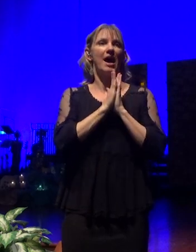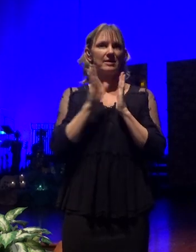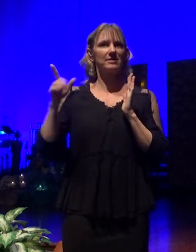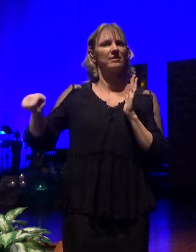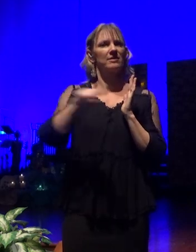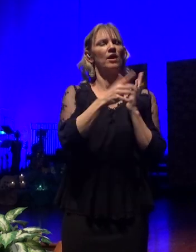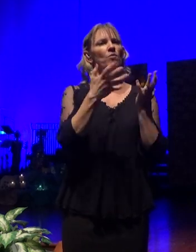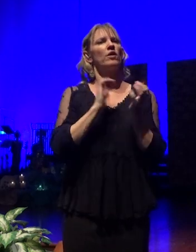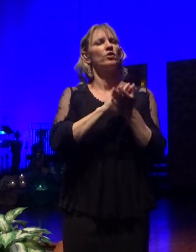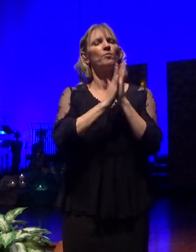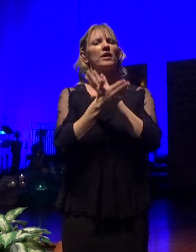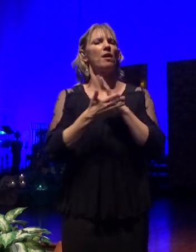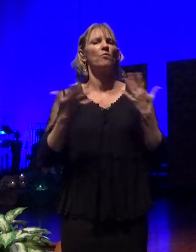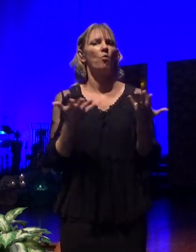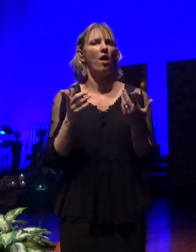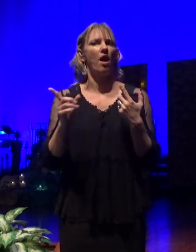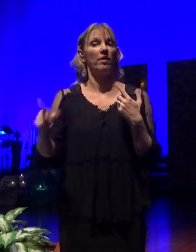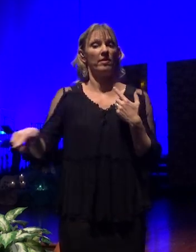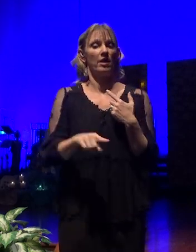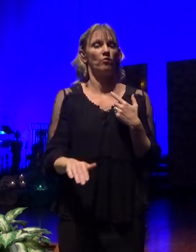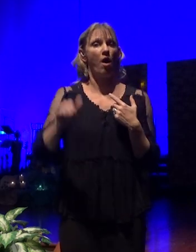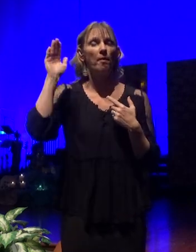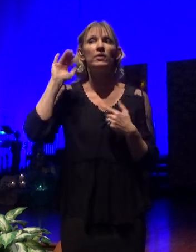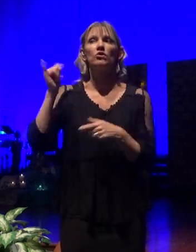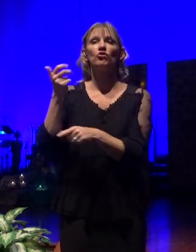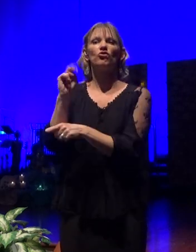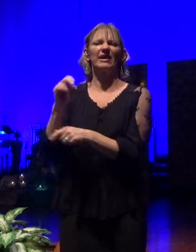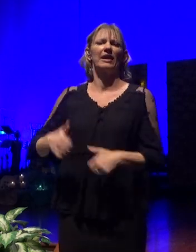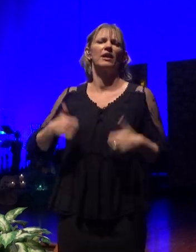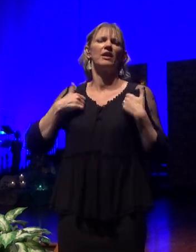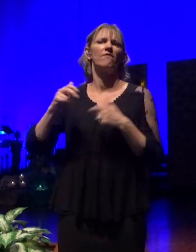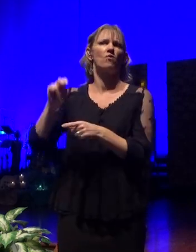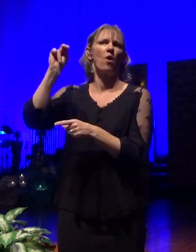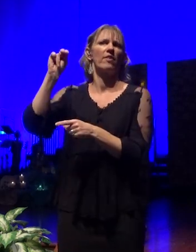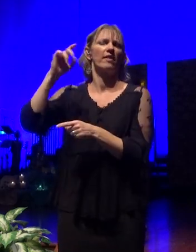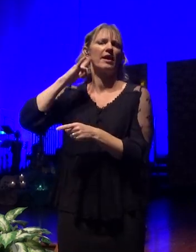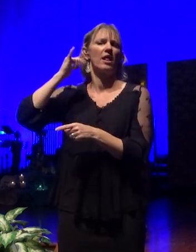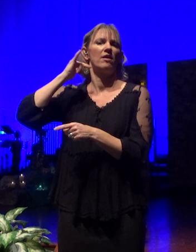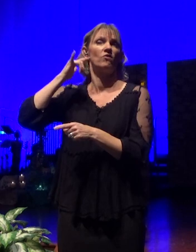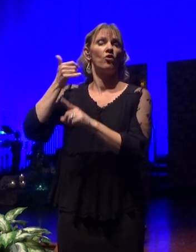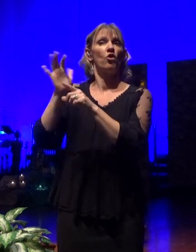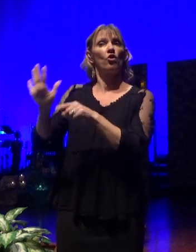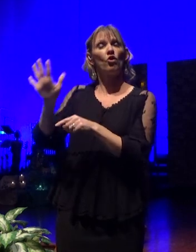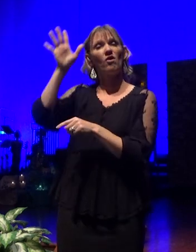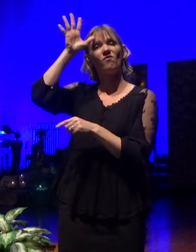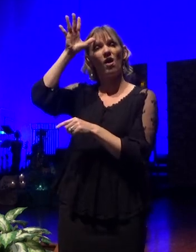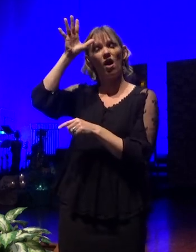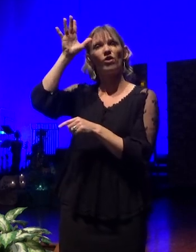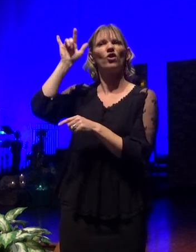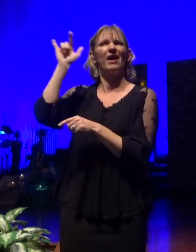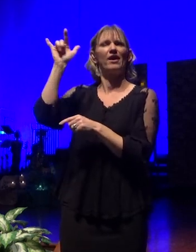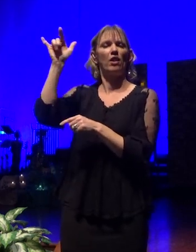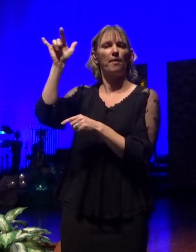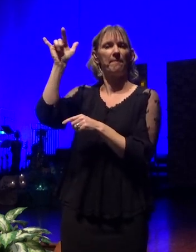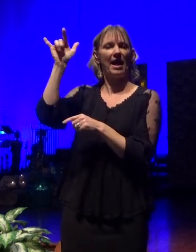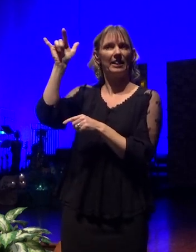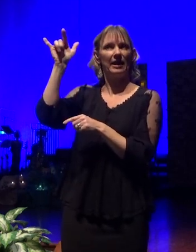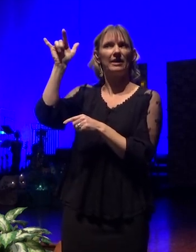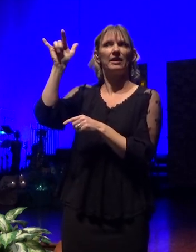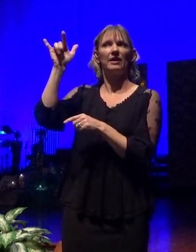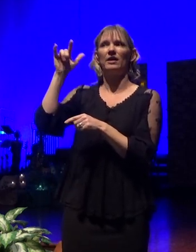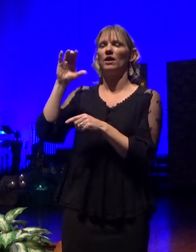when they grew up. Jean was living in Northern California at the time, and her father was an airline pilot, crop